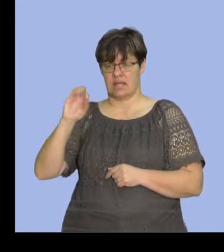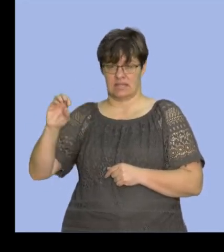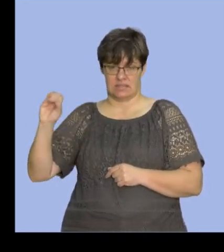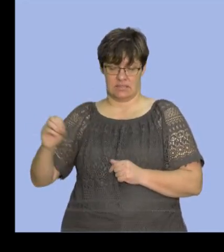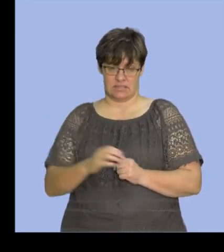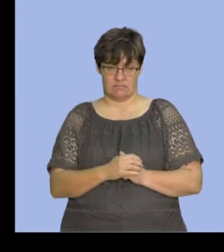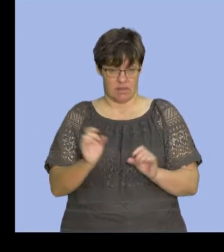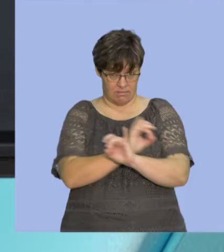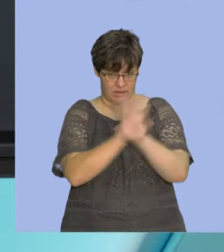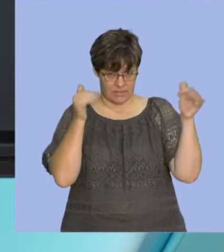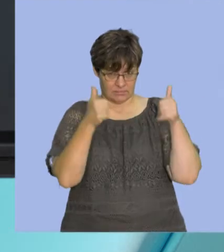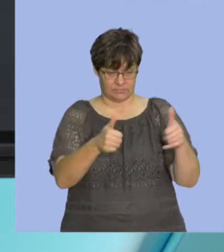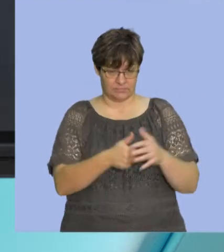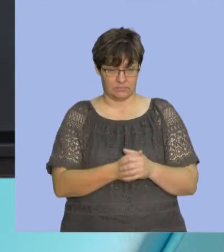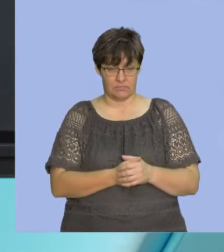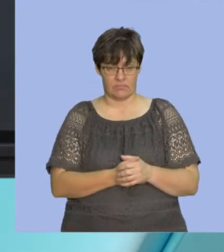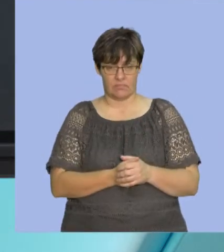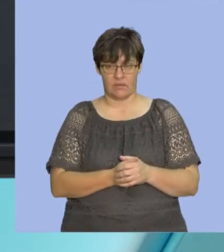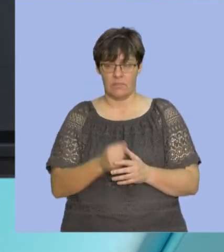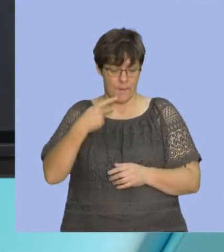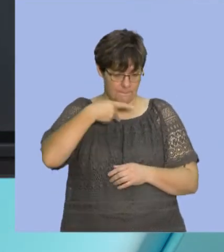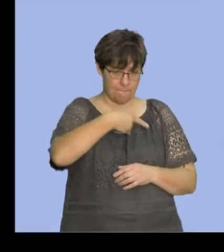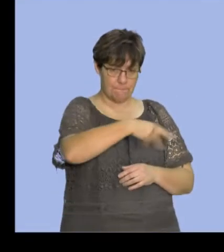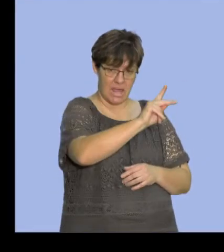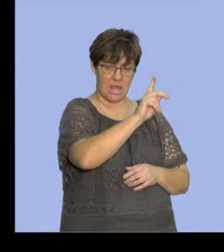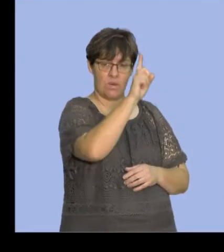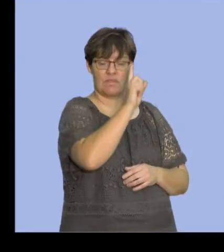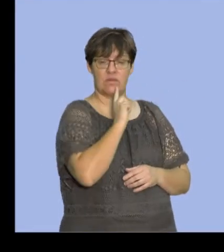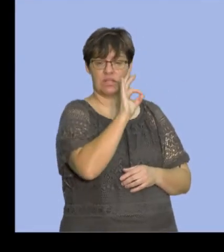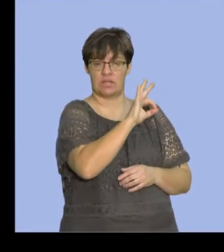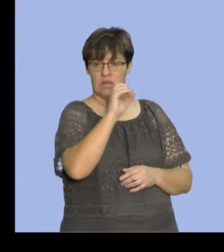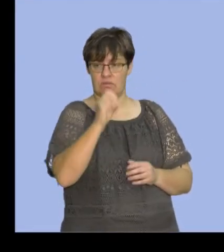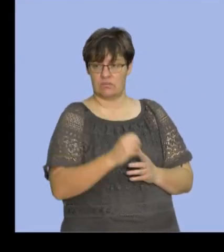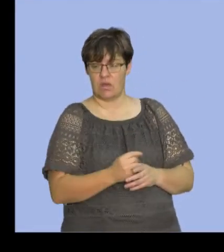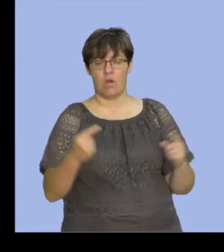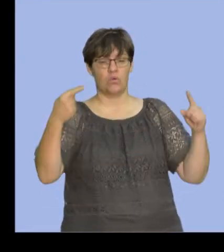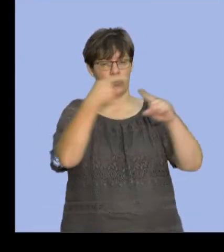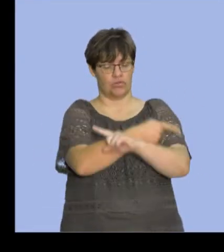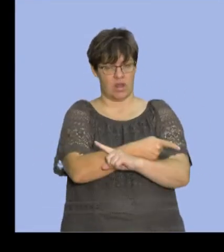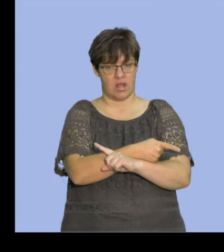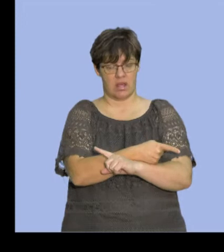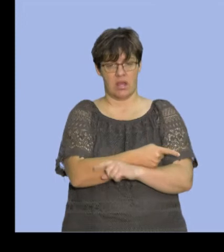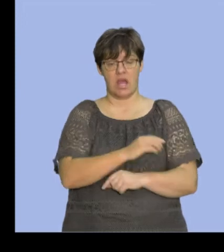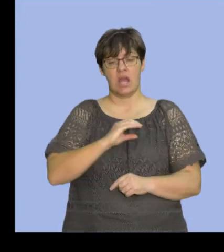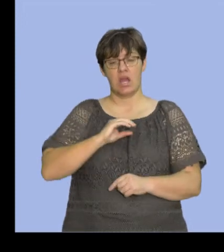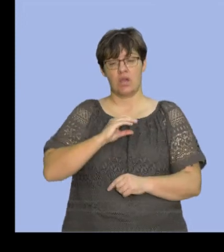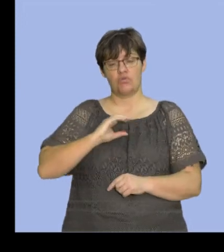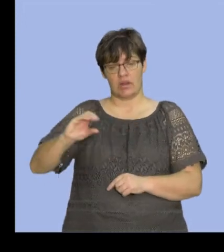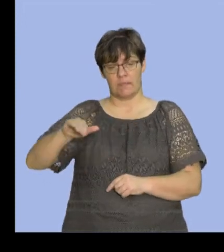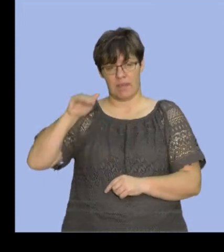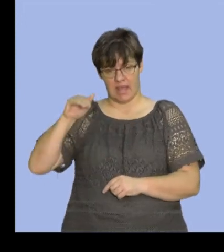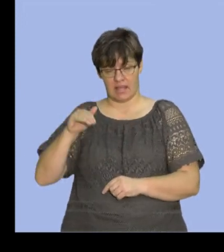1,300. Clear? When I paid the creditor 1,300, my contra is a credit to bank and a